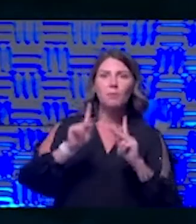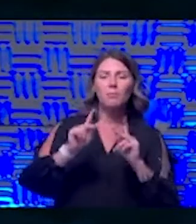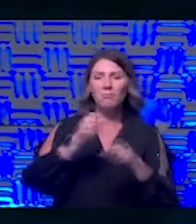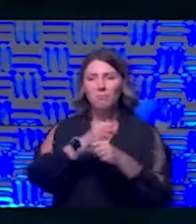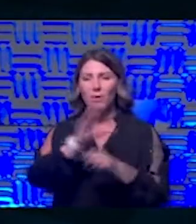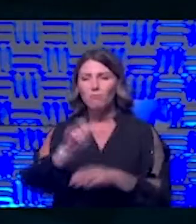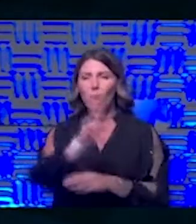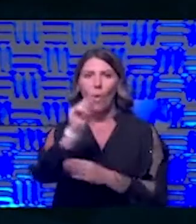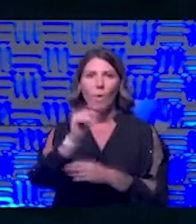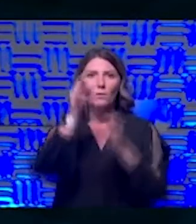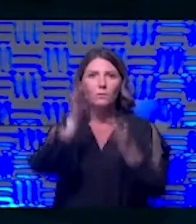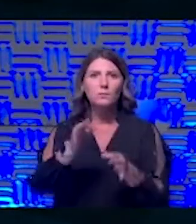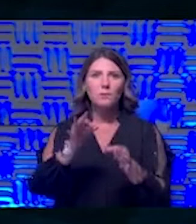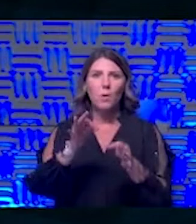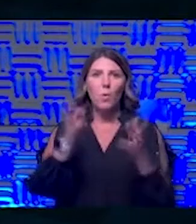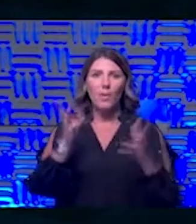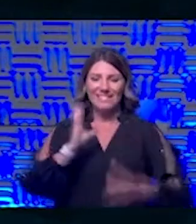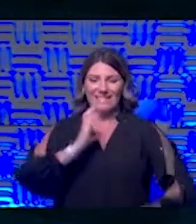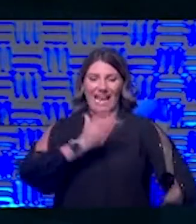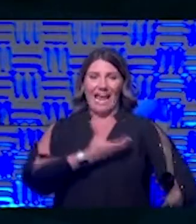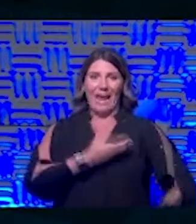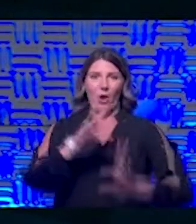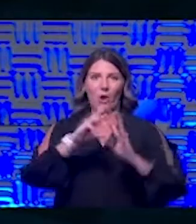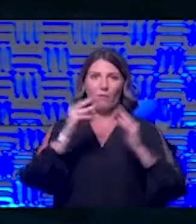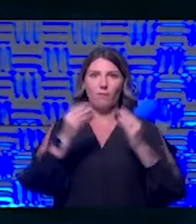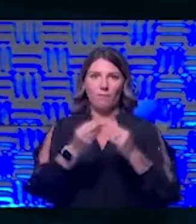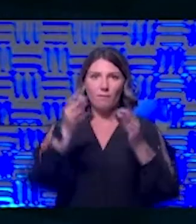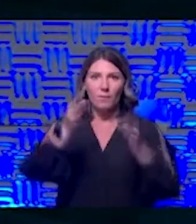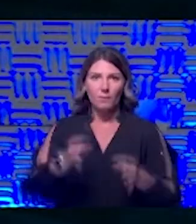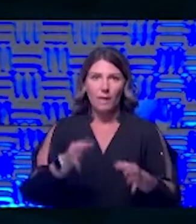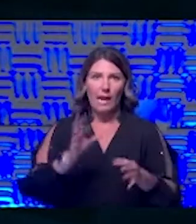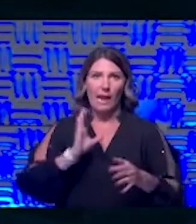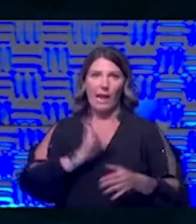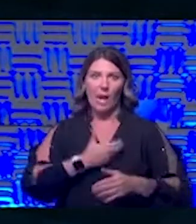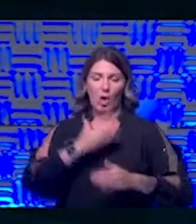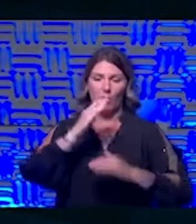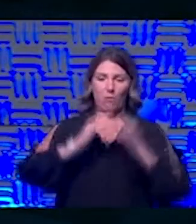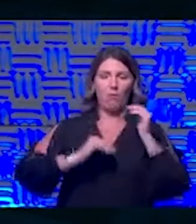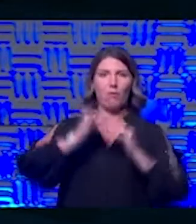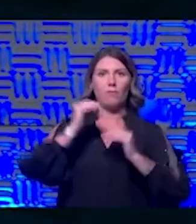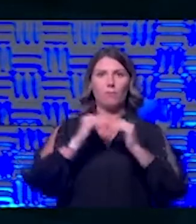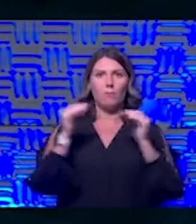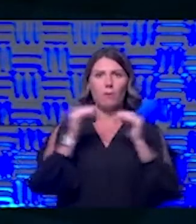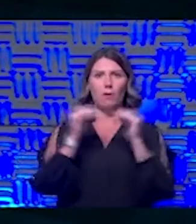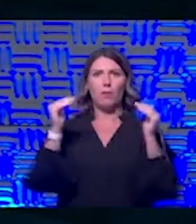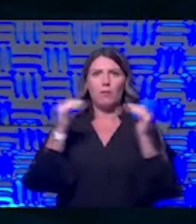decisions. What is our decision? What is our comfort level with risk? And